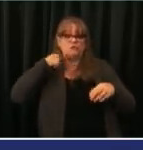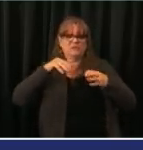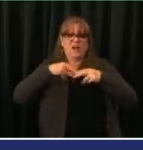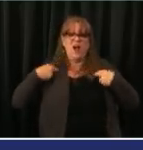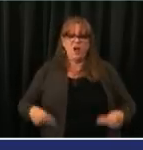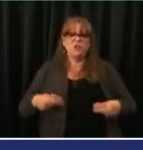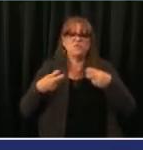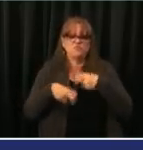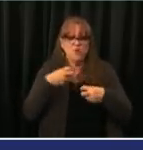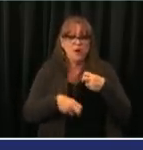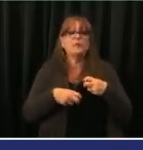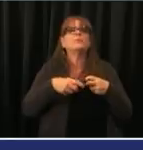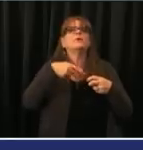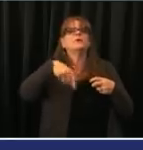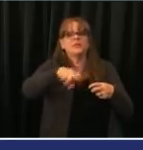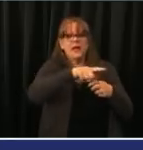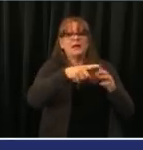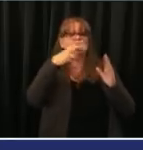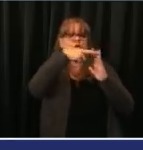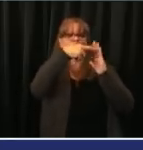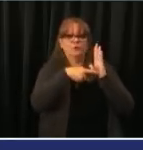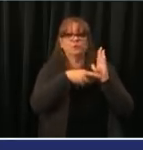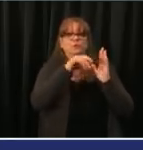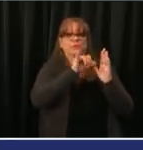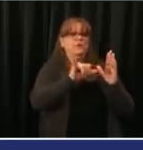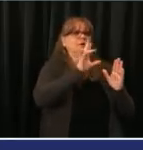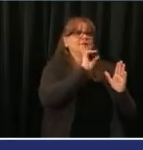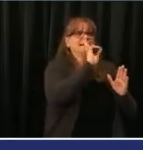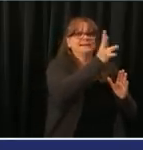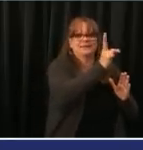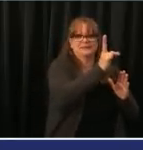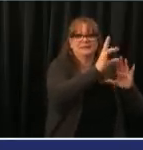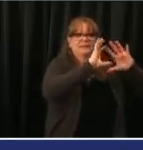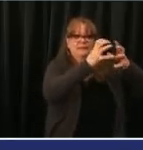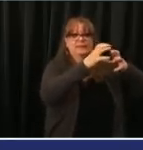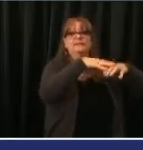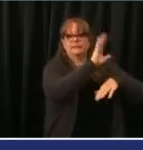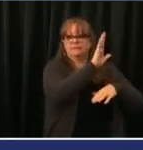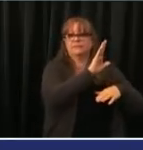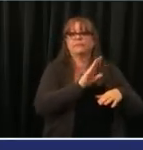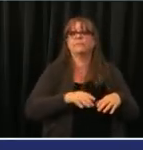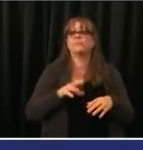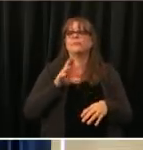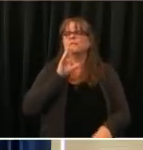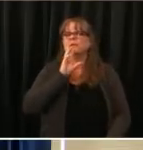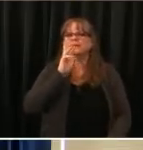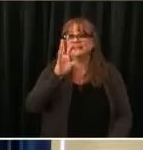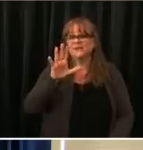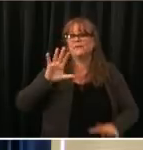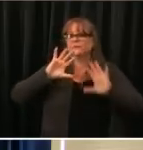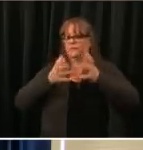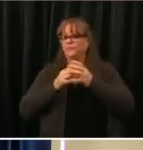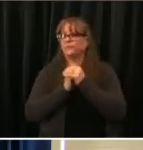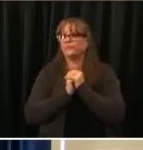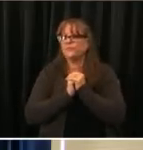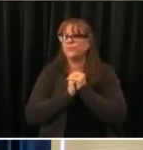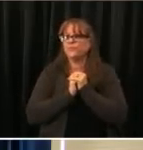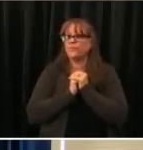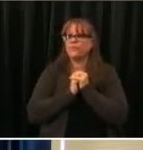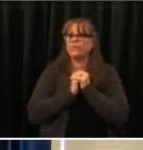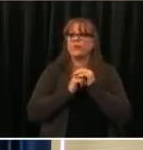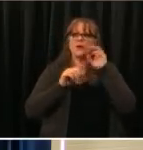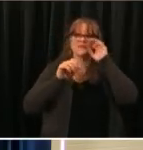More information to follow there. Next slide. Governor, I'll turn it back over to you. Thank you, Scott. And I want to make something clear. Of course, we